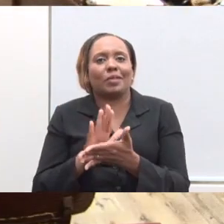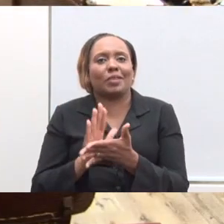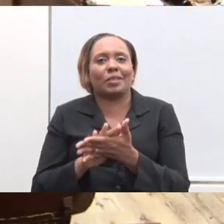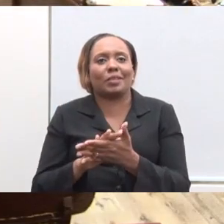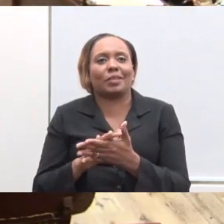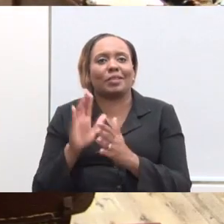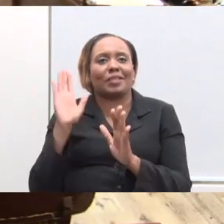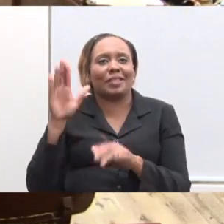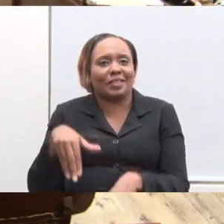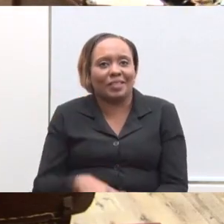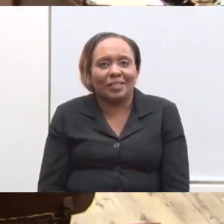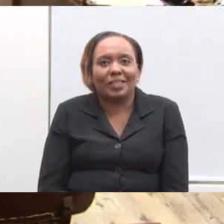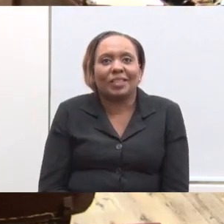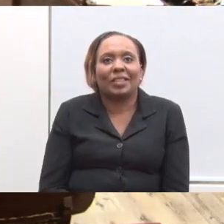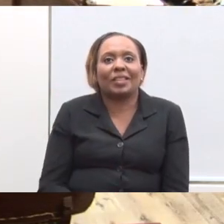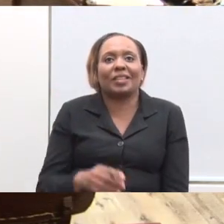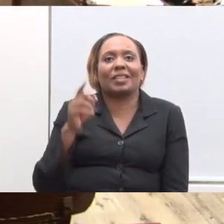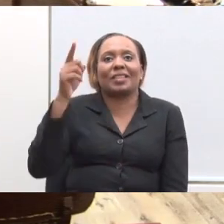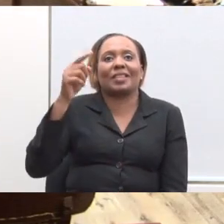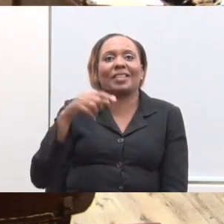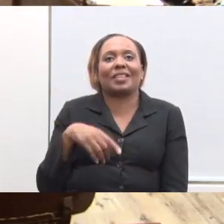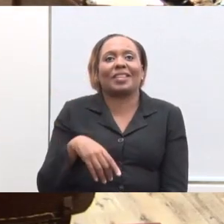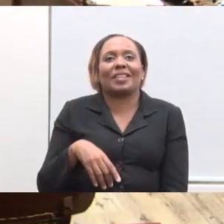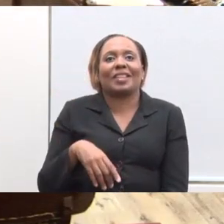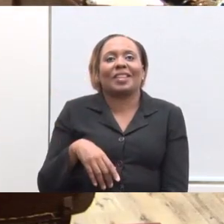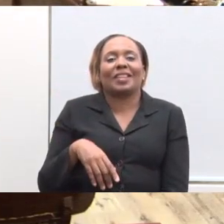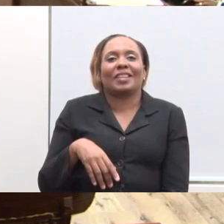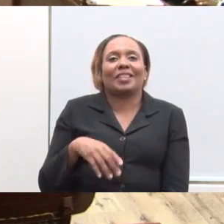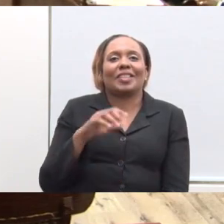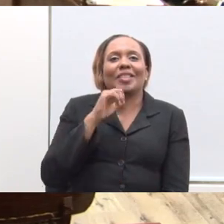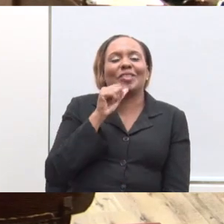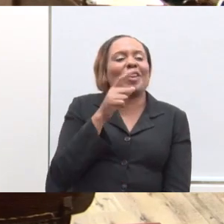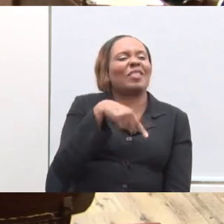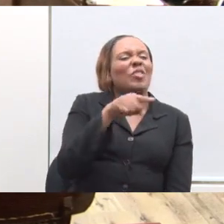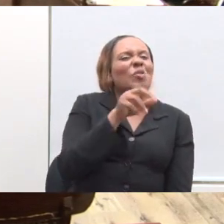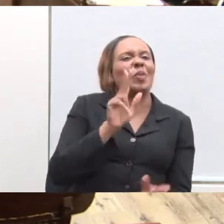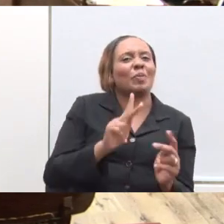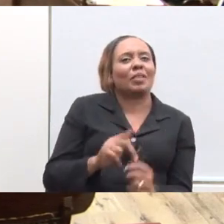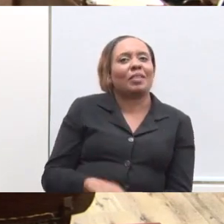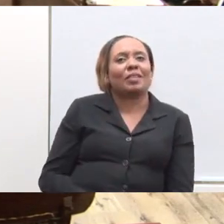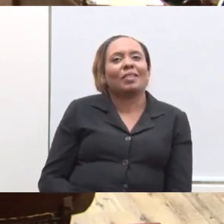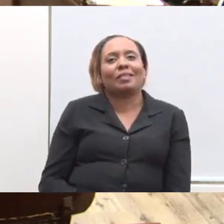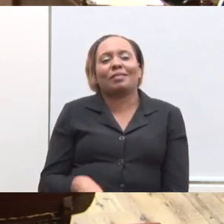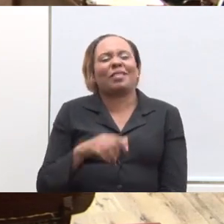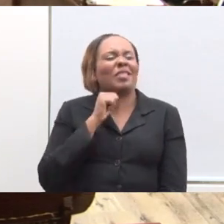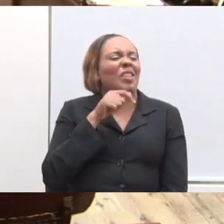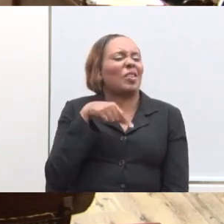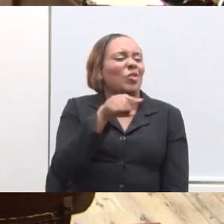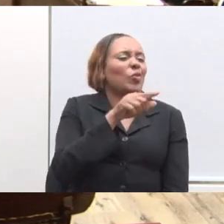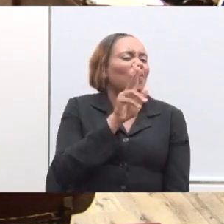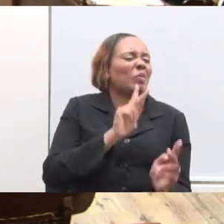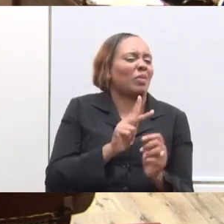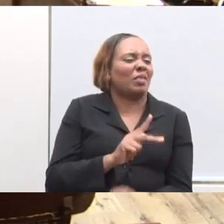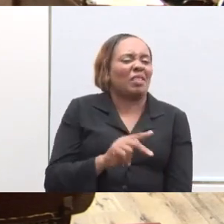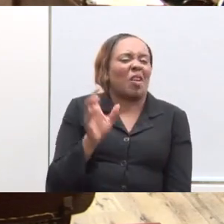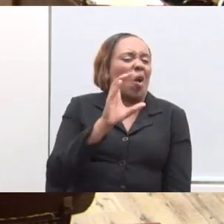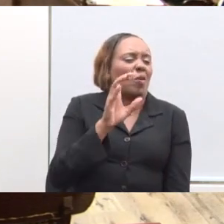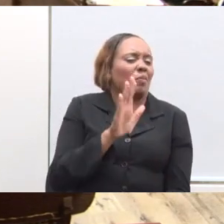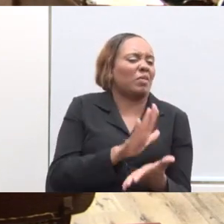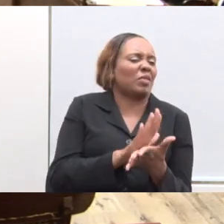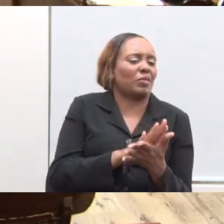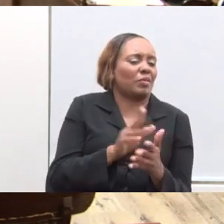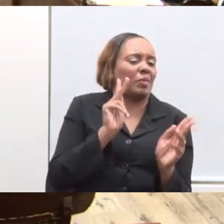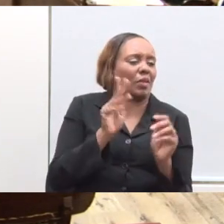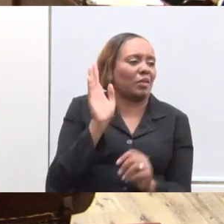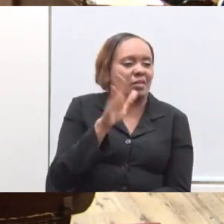Honorable Prime Minister, not these people. Mr. Speaker, you too. Not these people, Honorable Prime Minister. But Mr. Speaker,